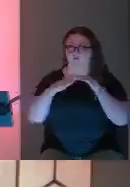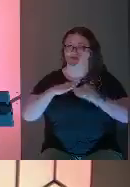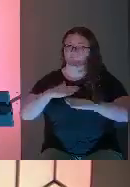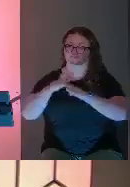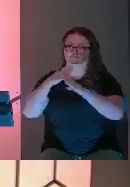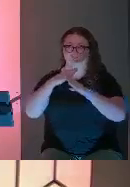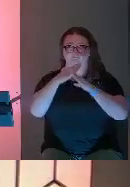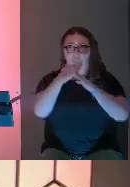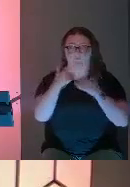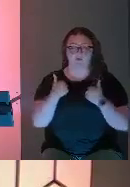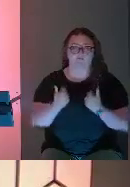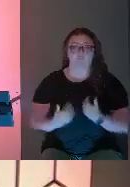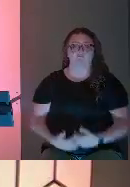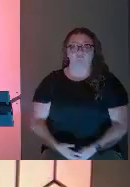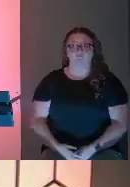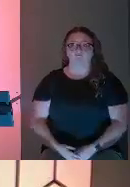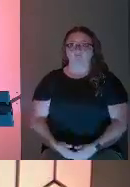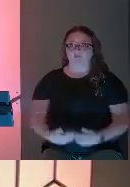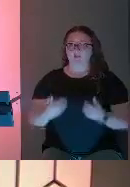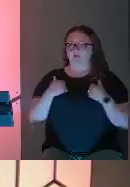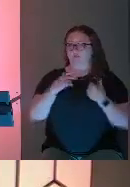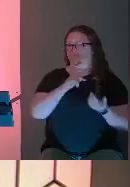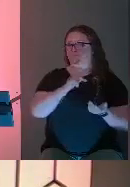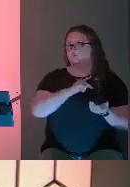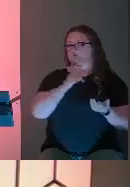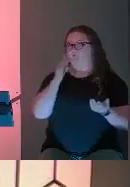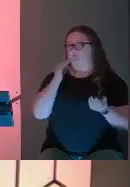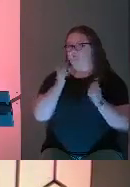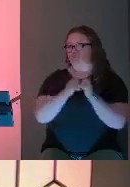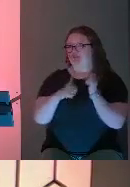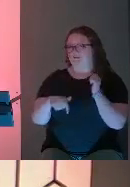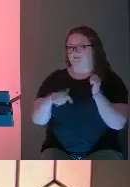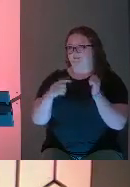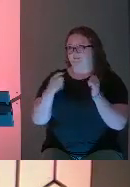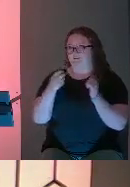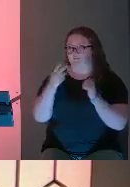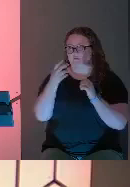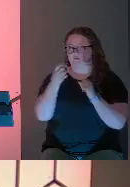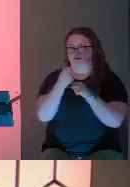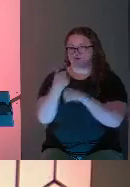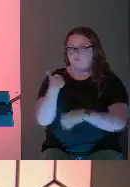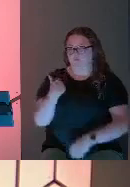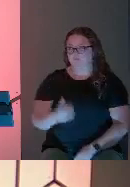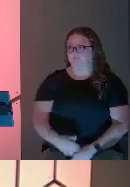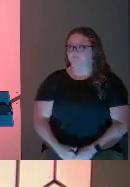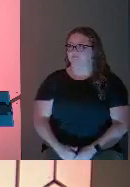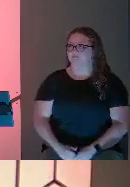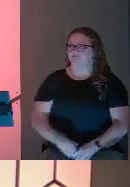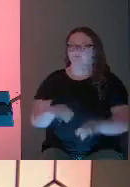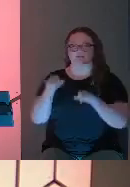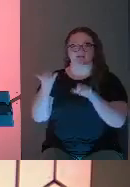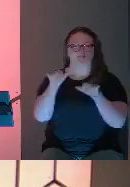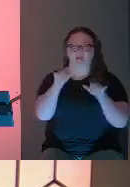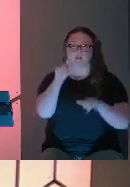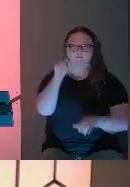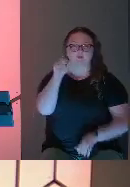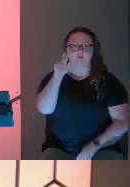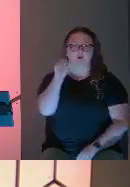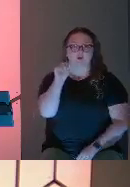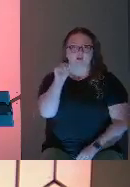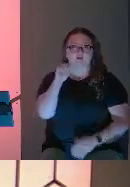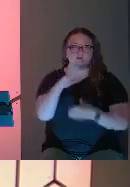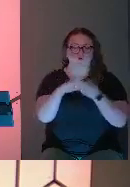obstacles. I had a very personal experience with this a couple years ago. Same as Laura's story, life was